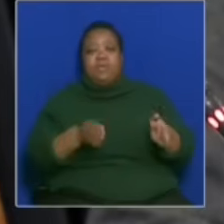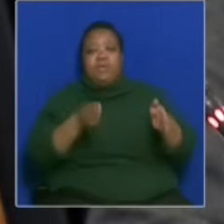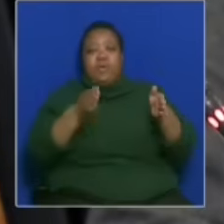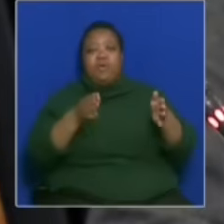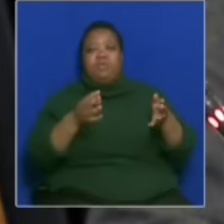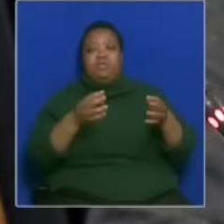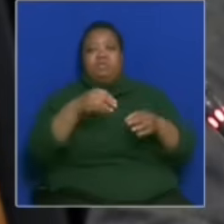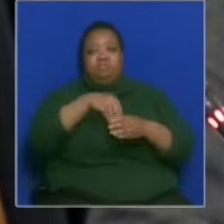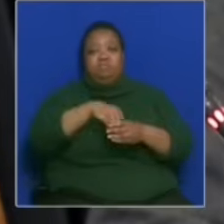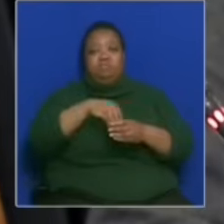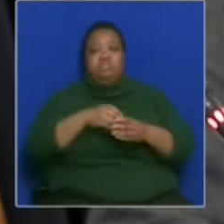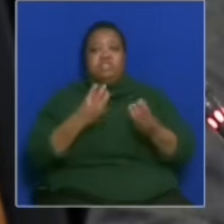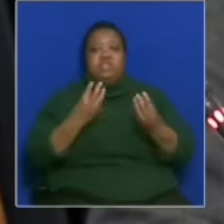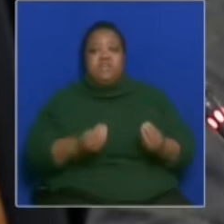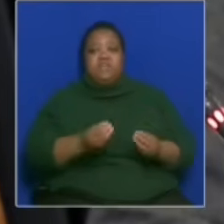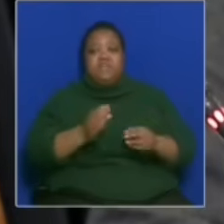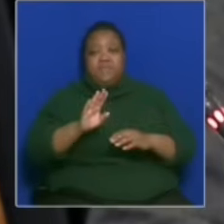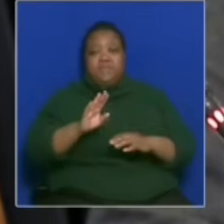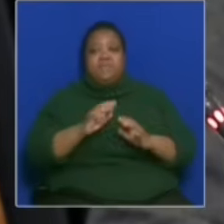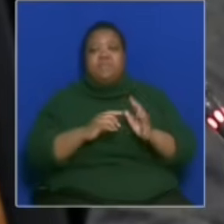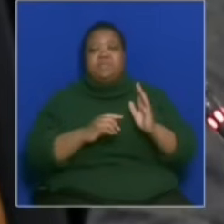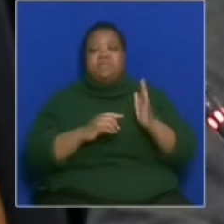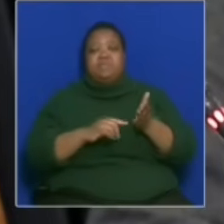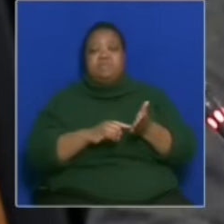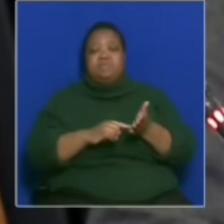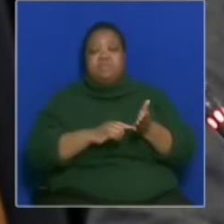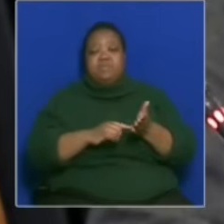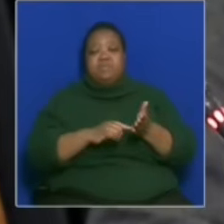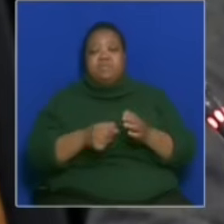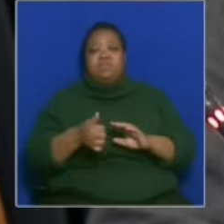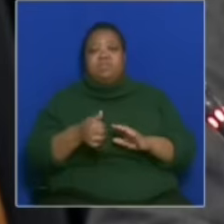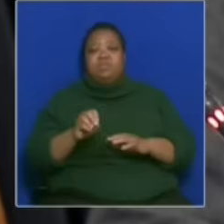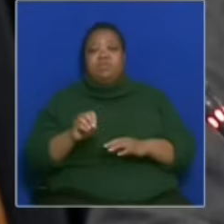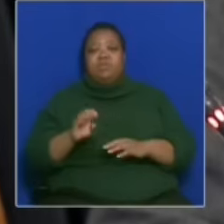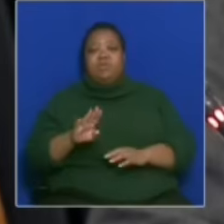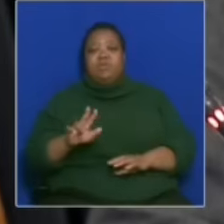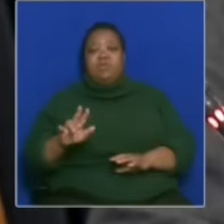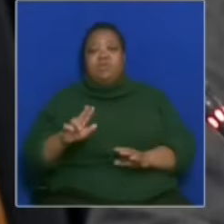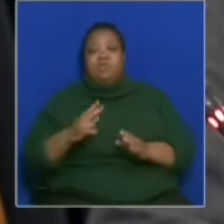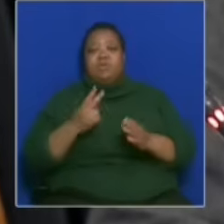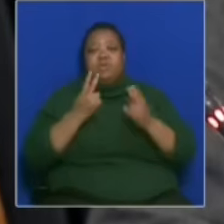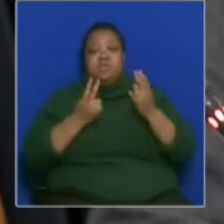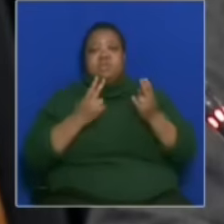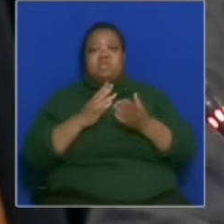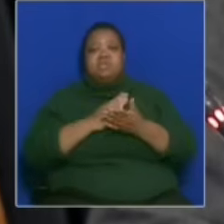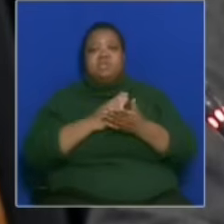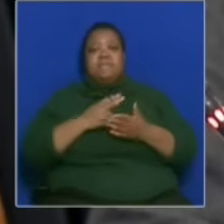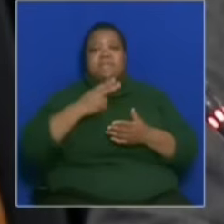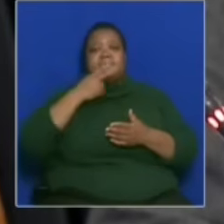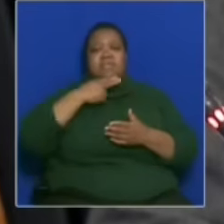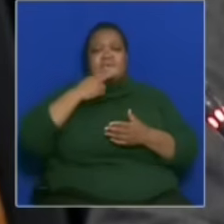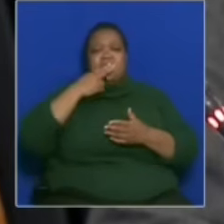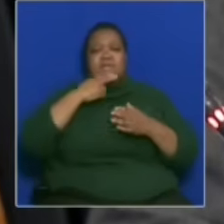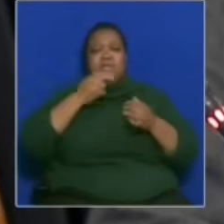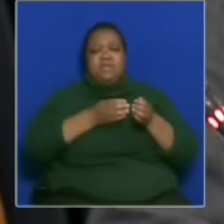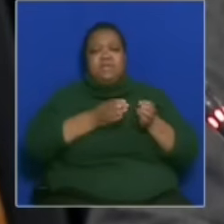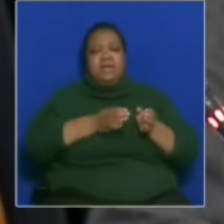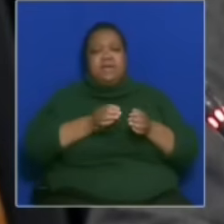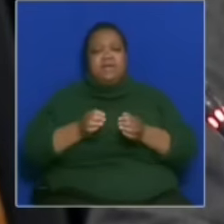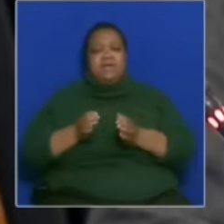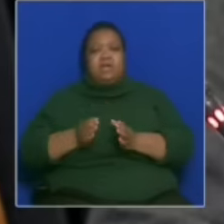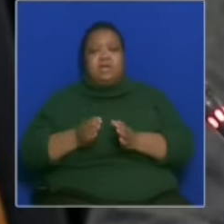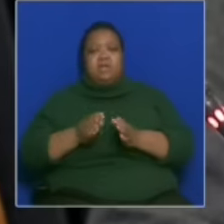and at the foot of 6048, we see some cigarette packets, which we can infer were found in the